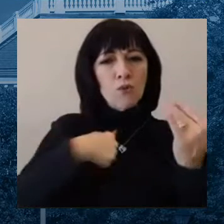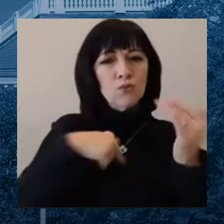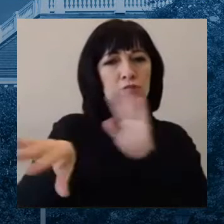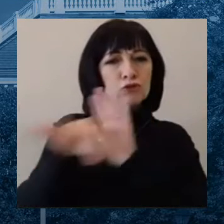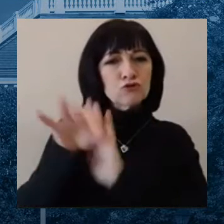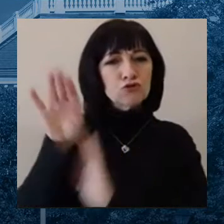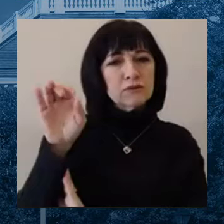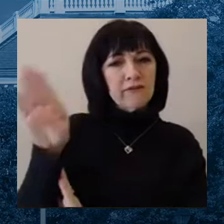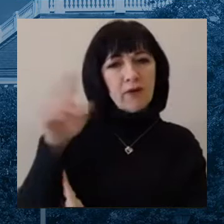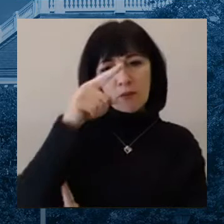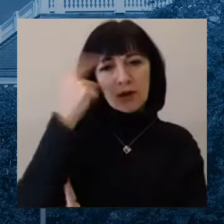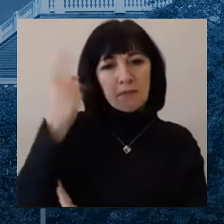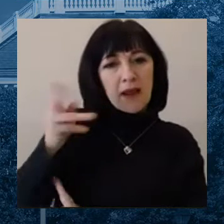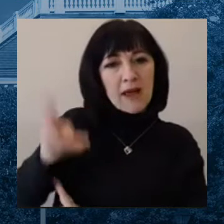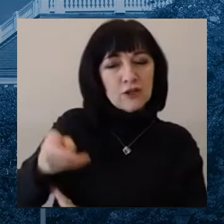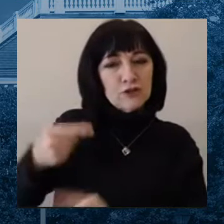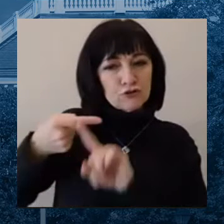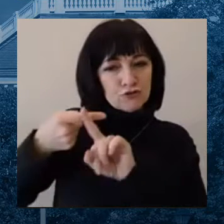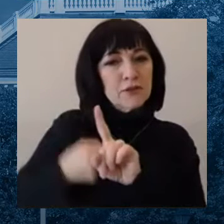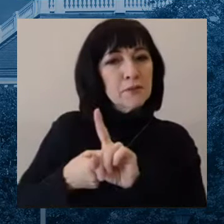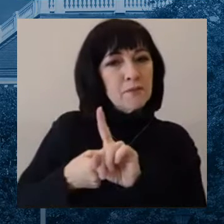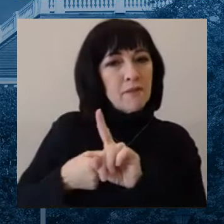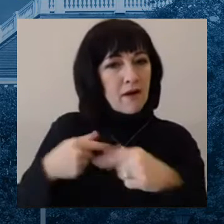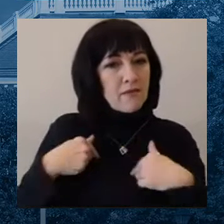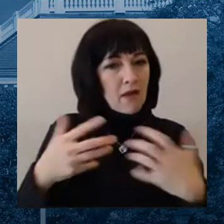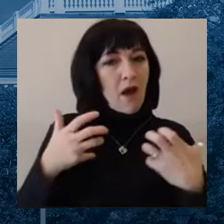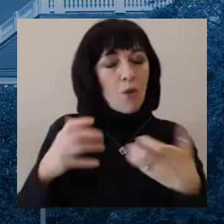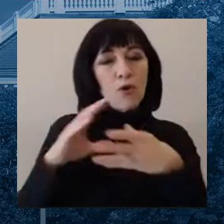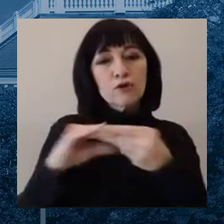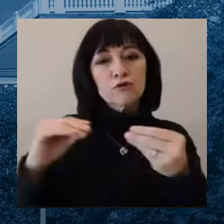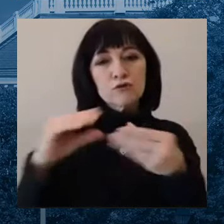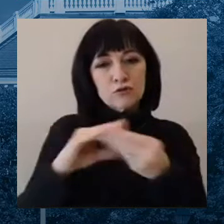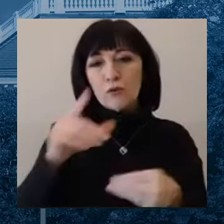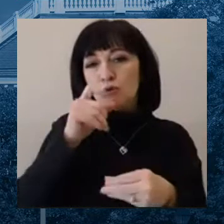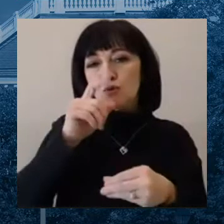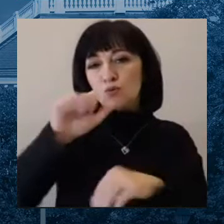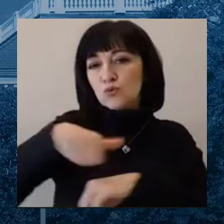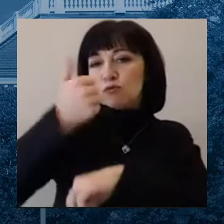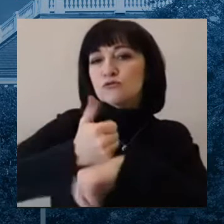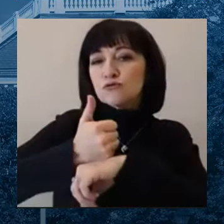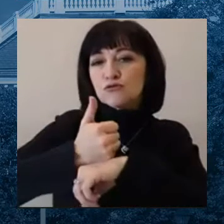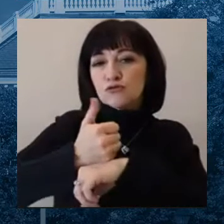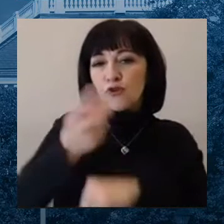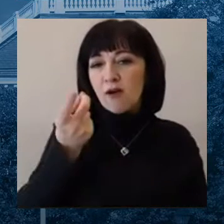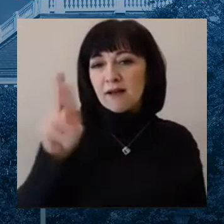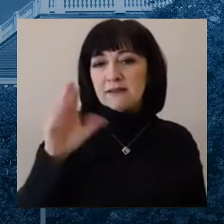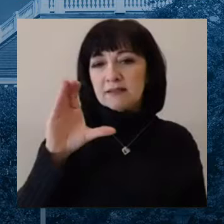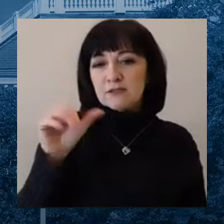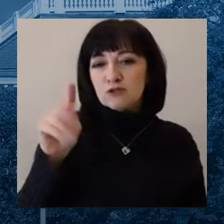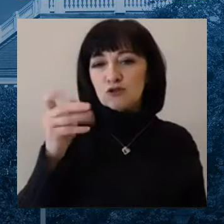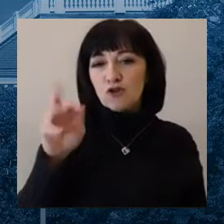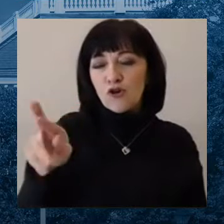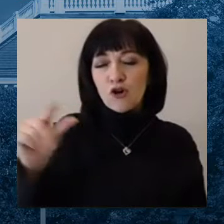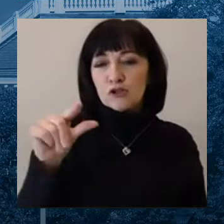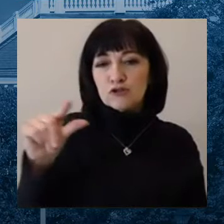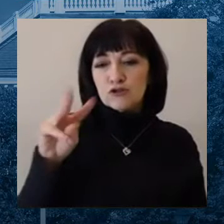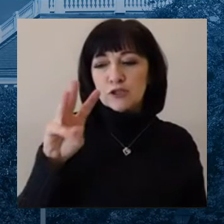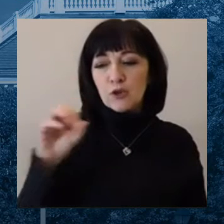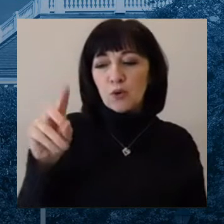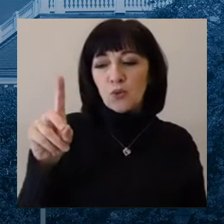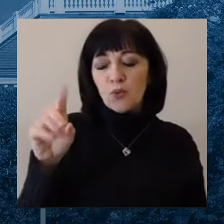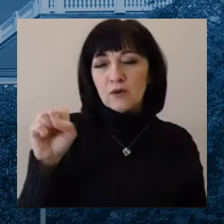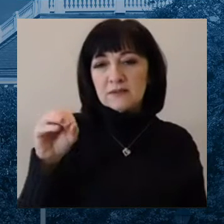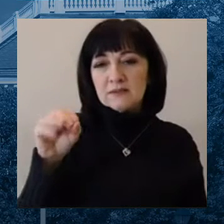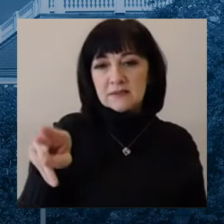it is, and also talk a little bit about its founder, Dr. Carter G. Woodson, who